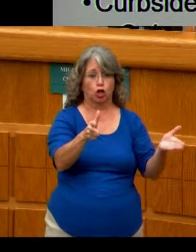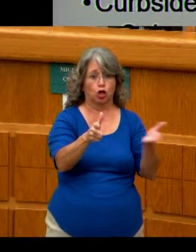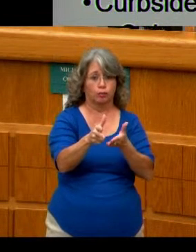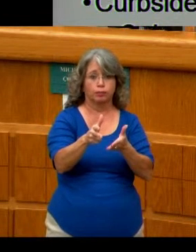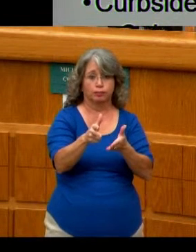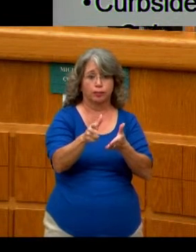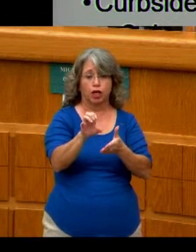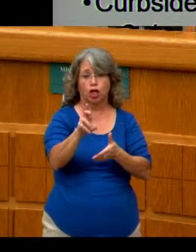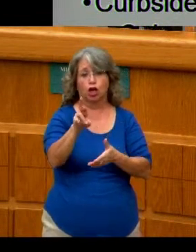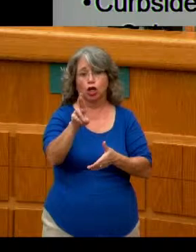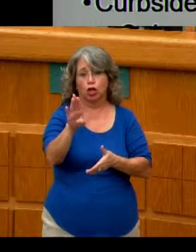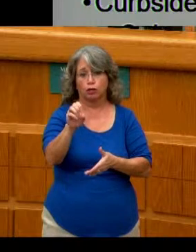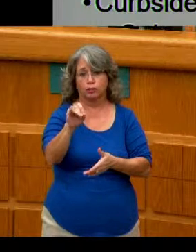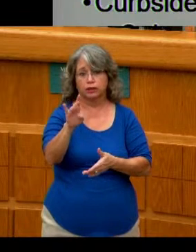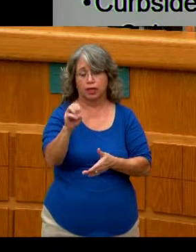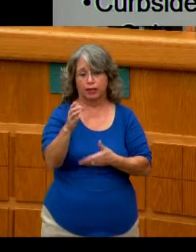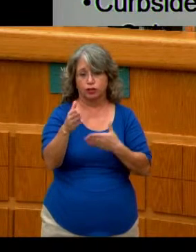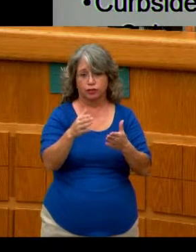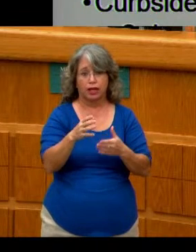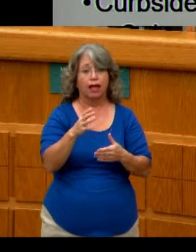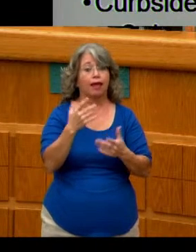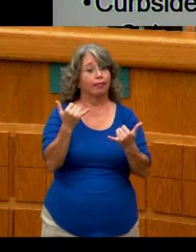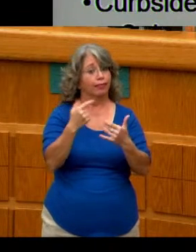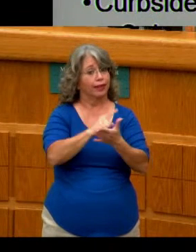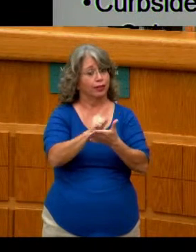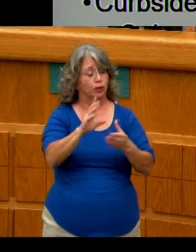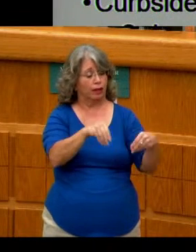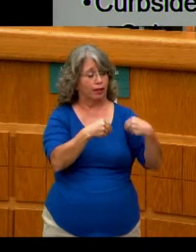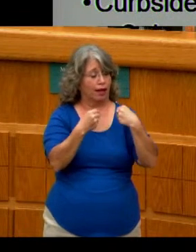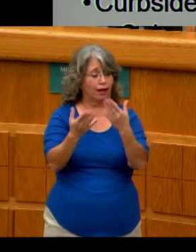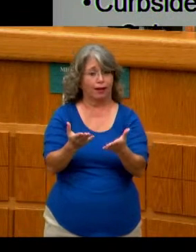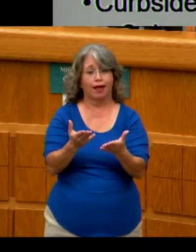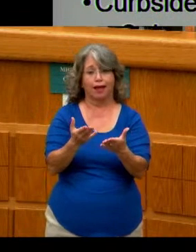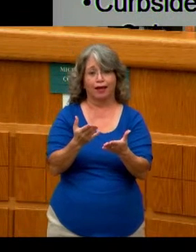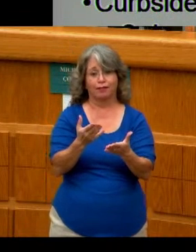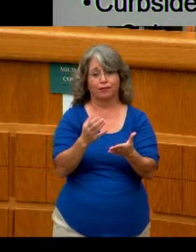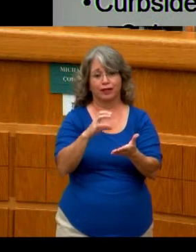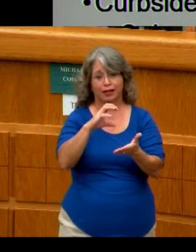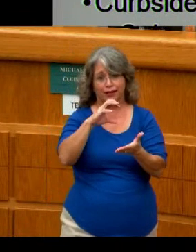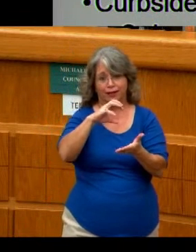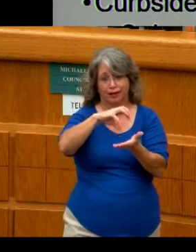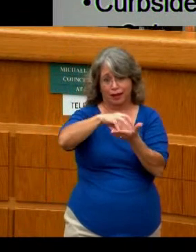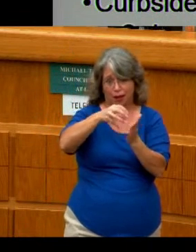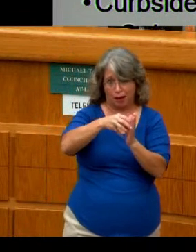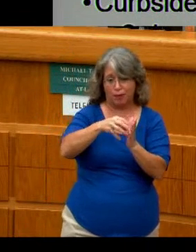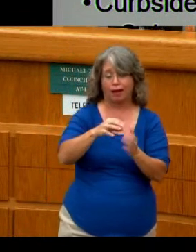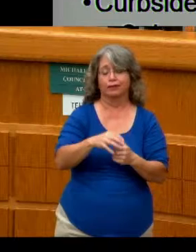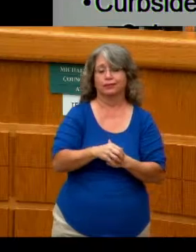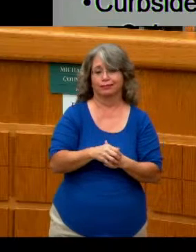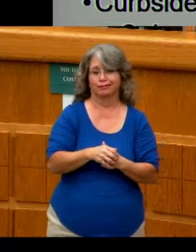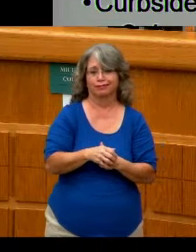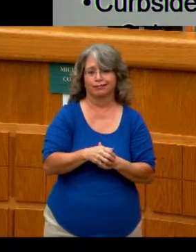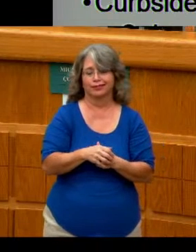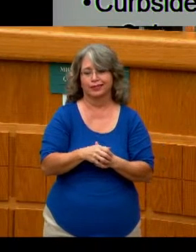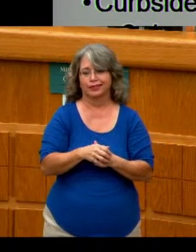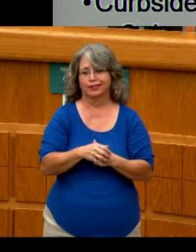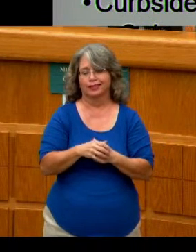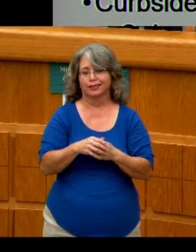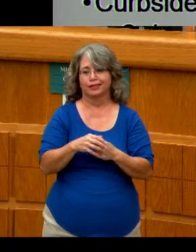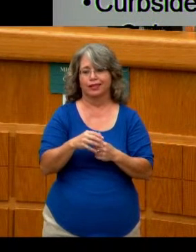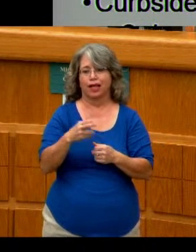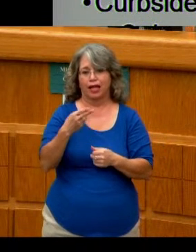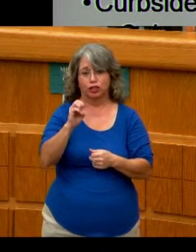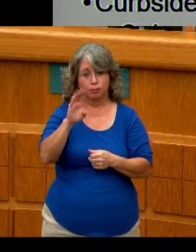curbside service, bar none, and they gave free cupcakes and a Red Bull this week, which was fantastic, solidifying